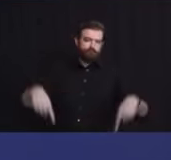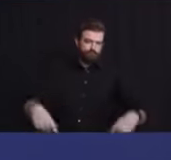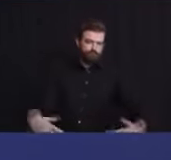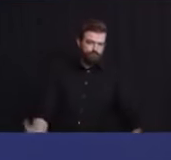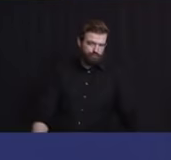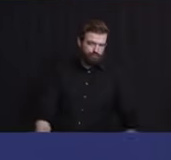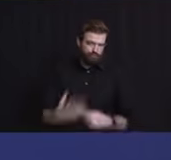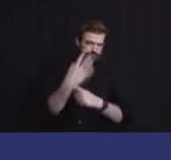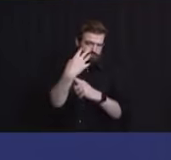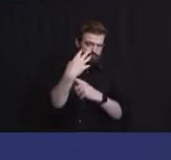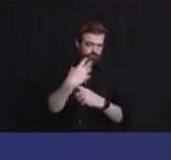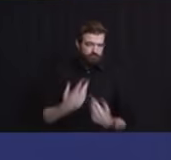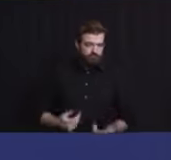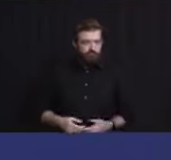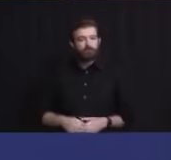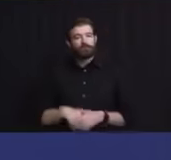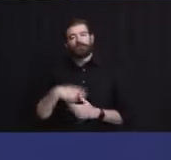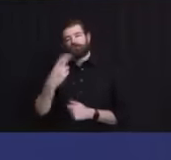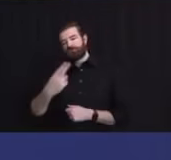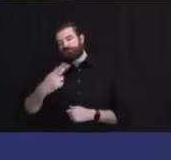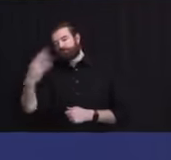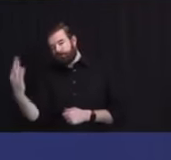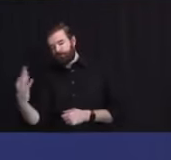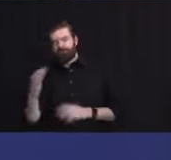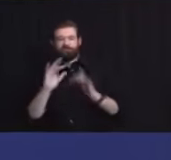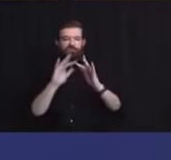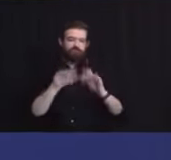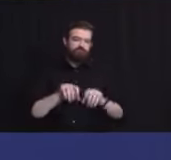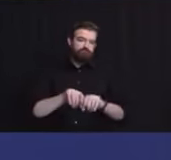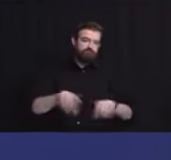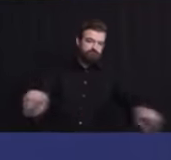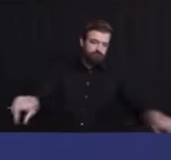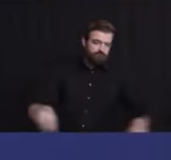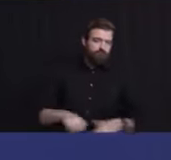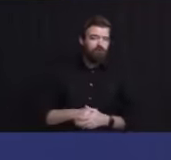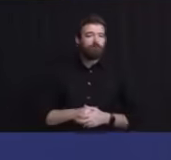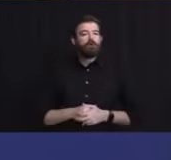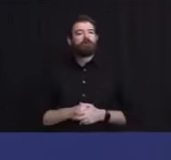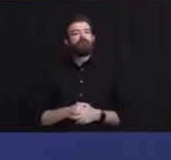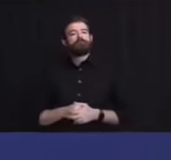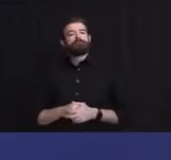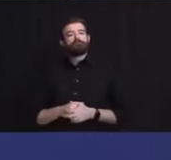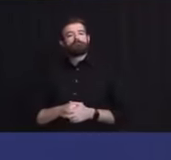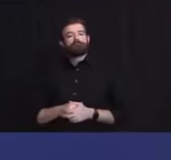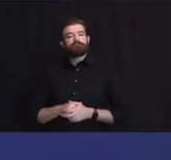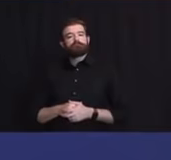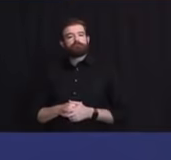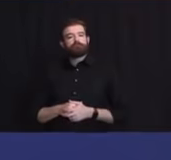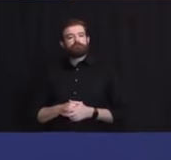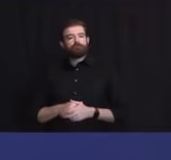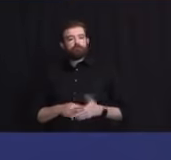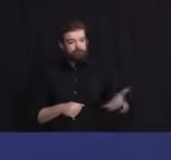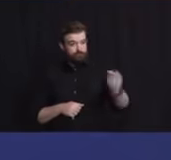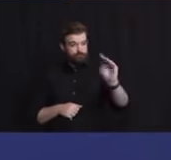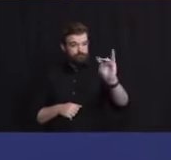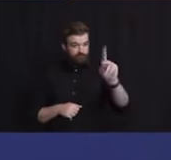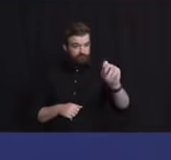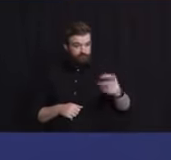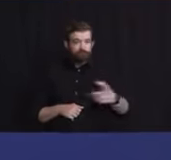And I think that's it for now. Mike, is that you? We'll start over with Michael and sweep across. Good afternoon. Good afternoon, Governor. Thank